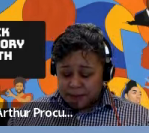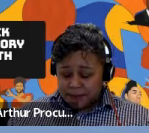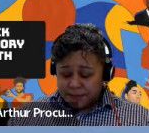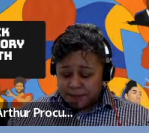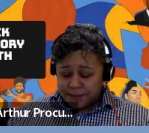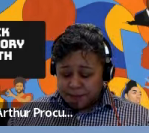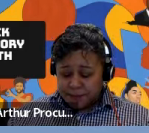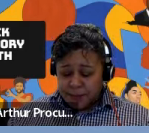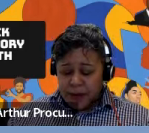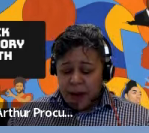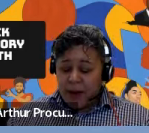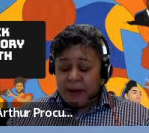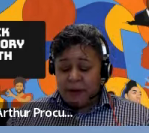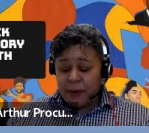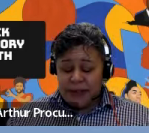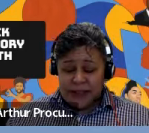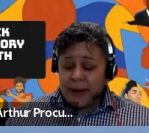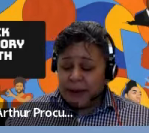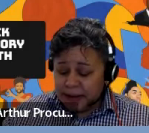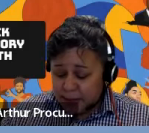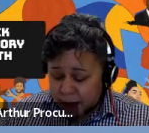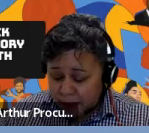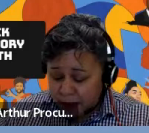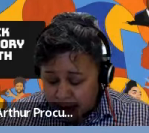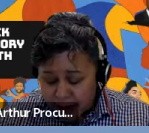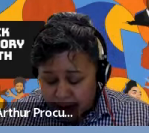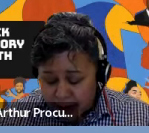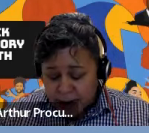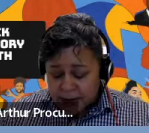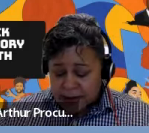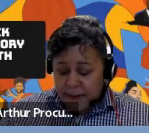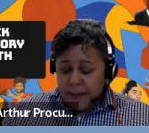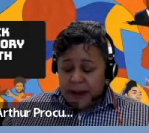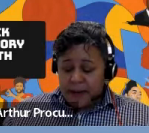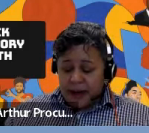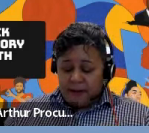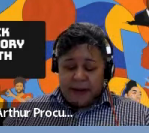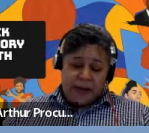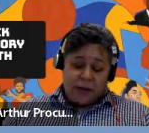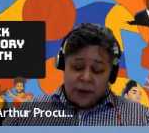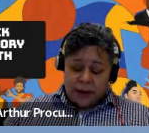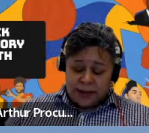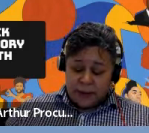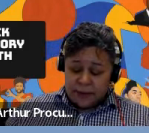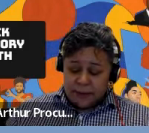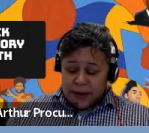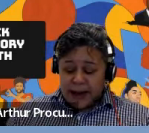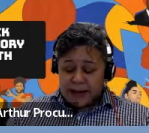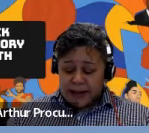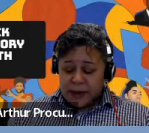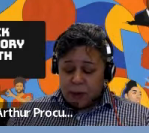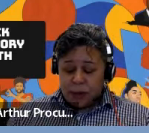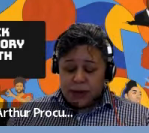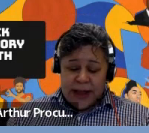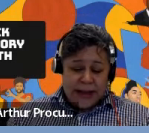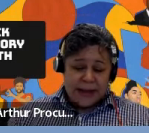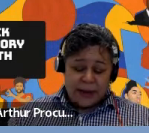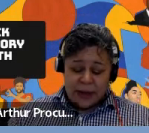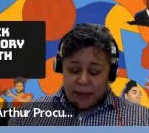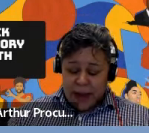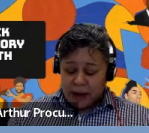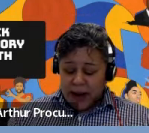been. If you're participating in that program, there's many benefits. So one is from accessing